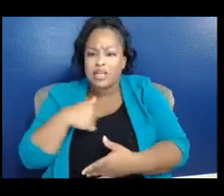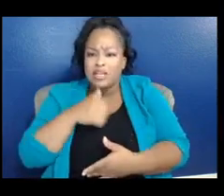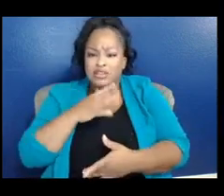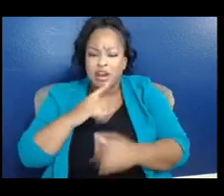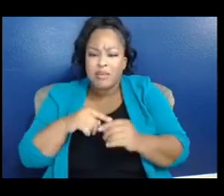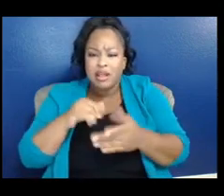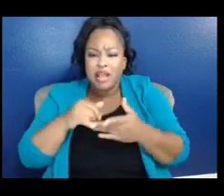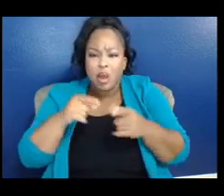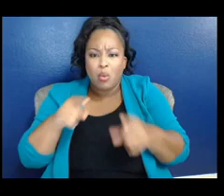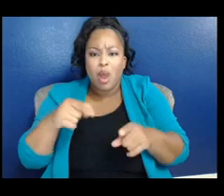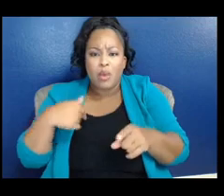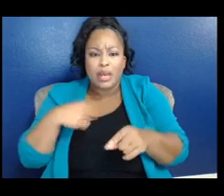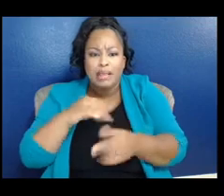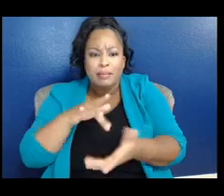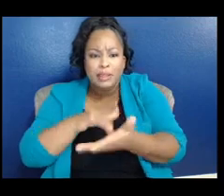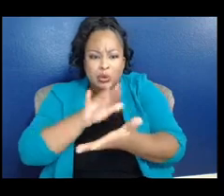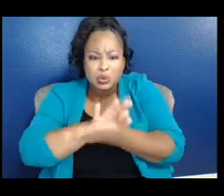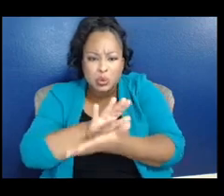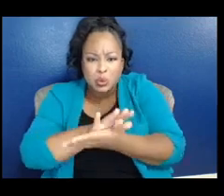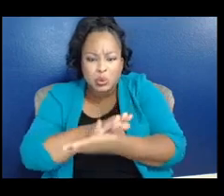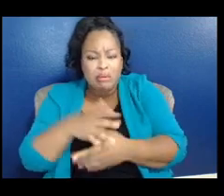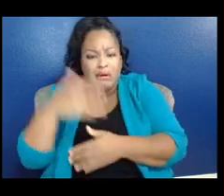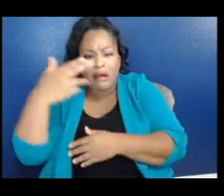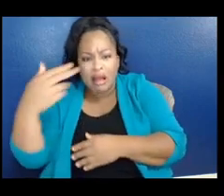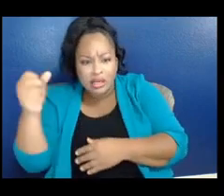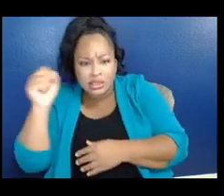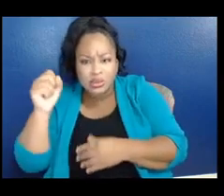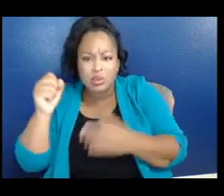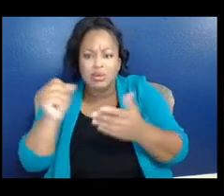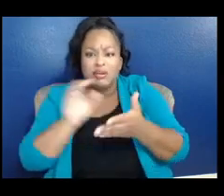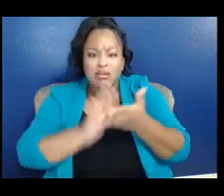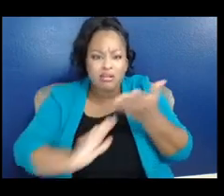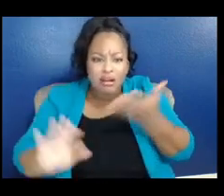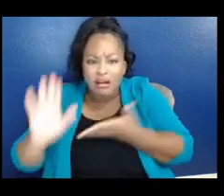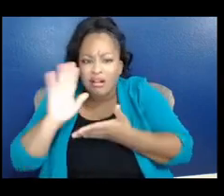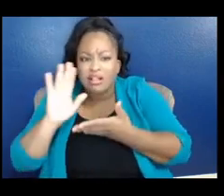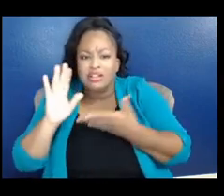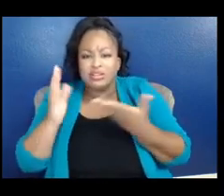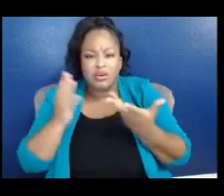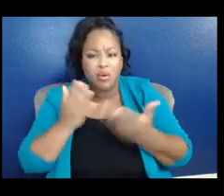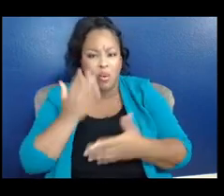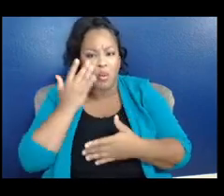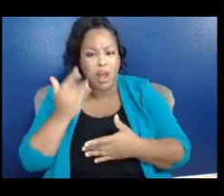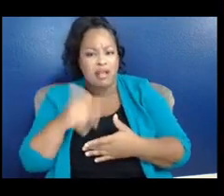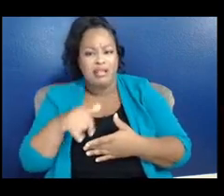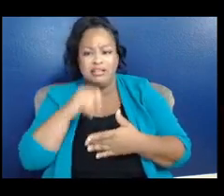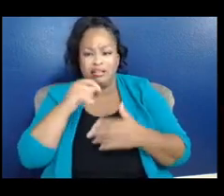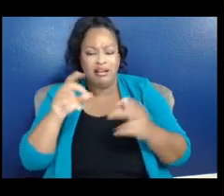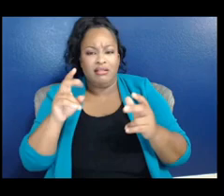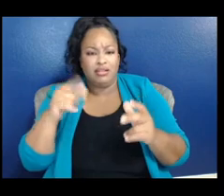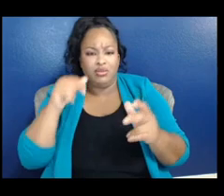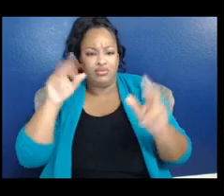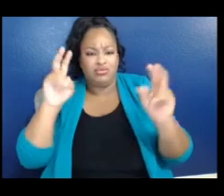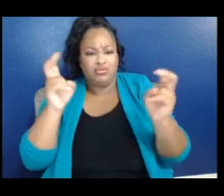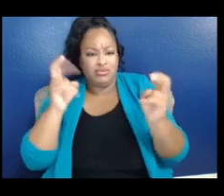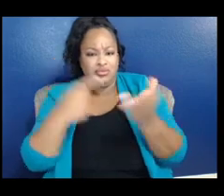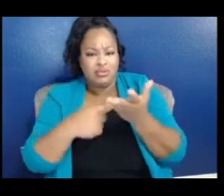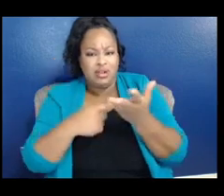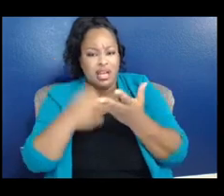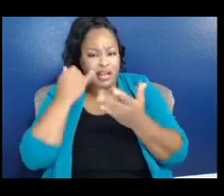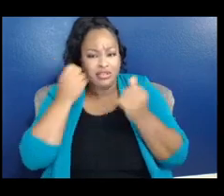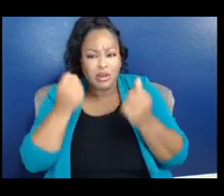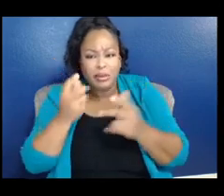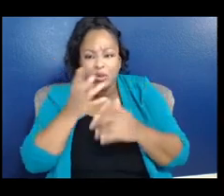school, high school, college? Why is this not a topic of discussion? If so many women are suffering from it, why